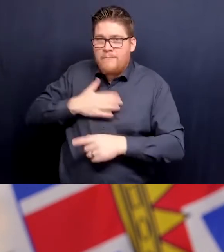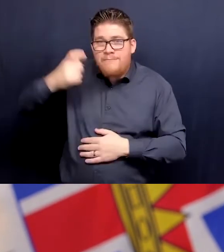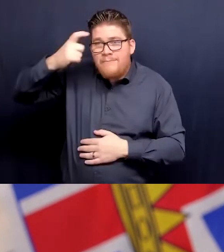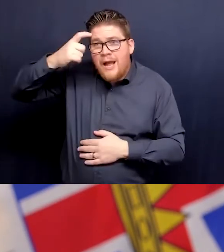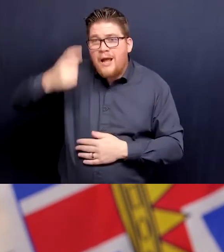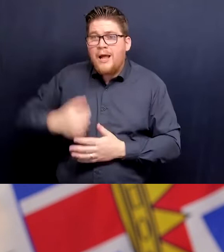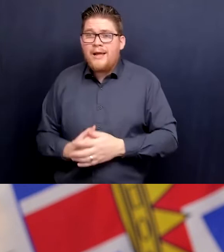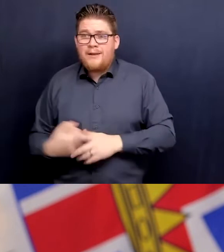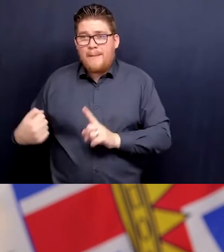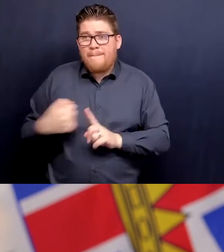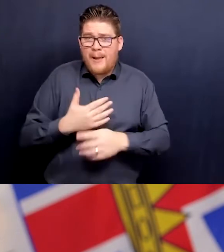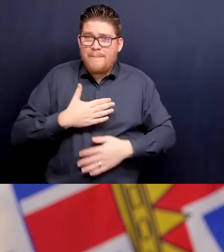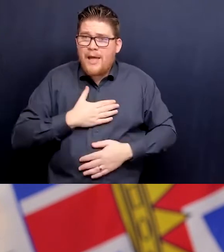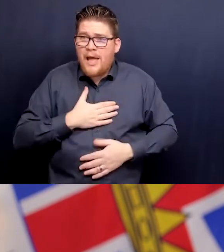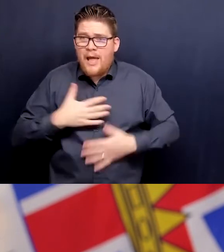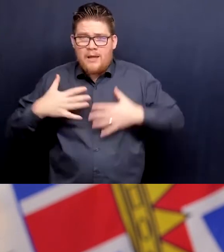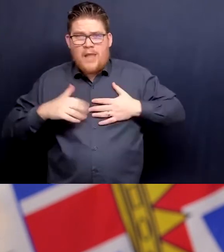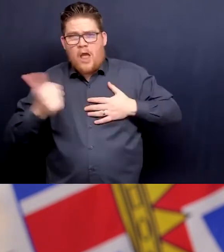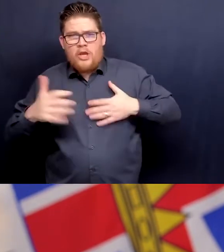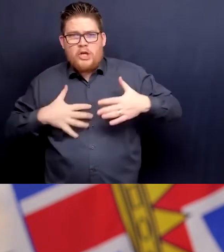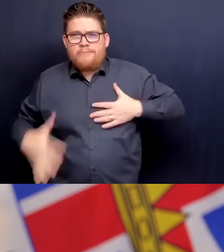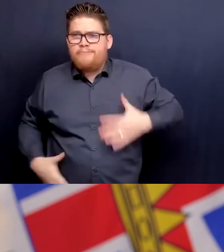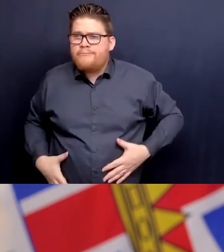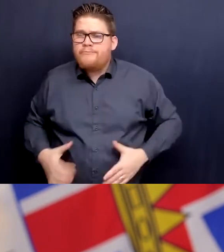parts of our systems over time.